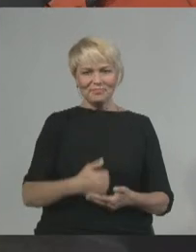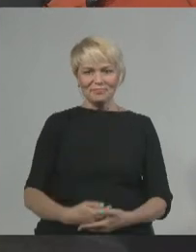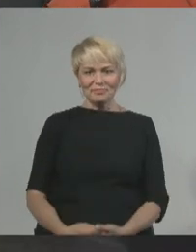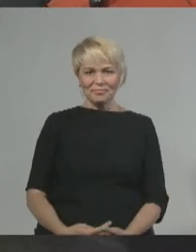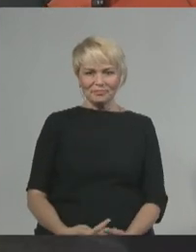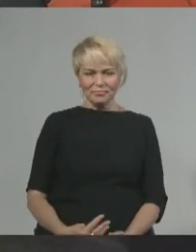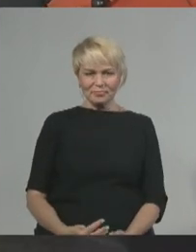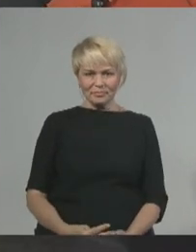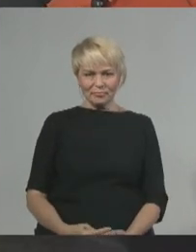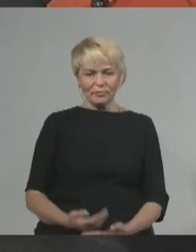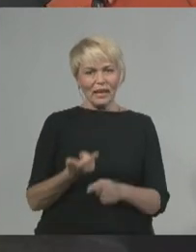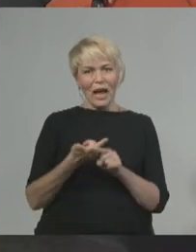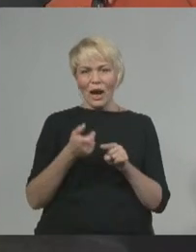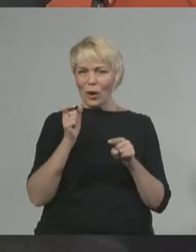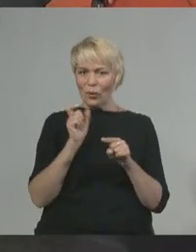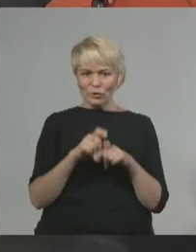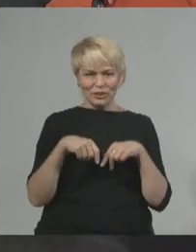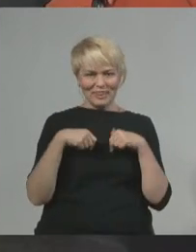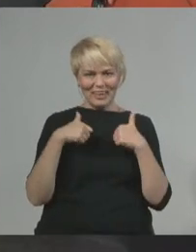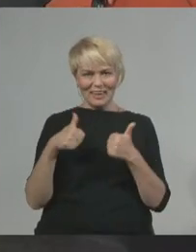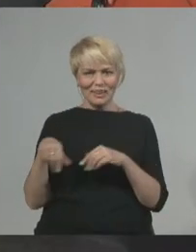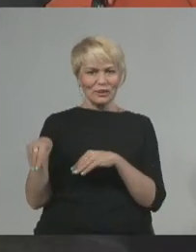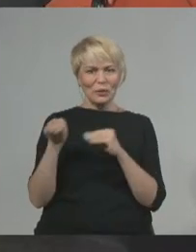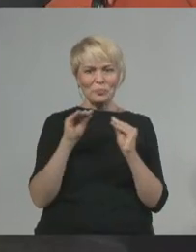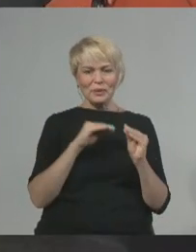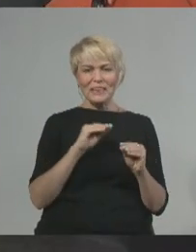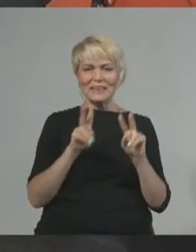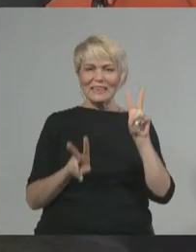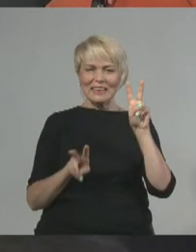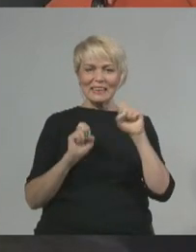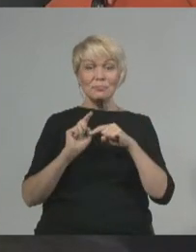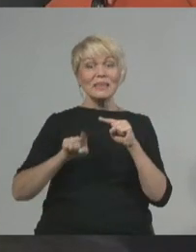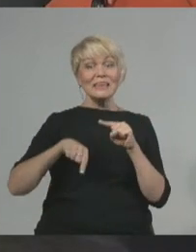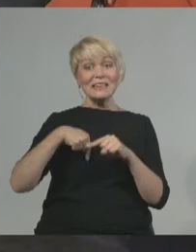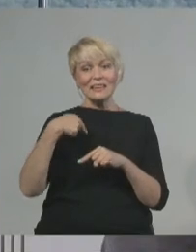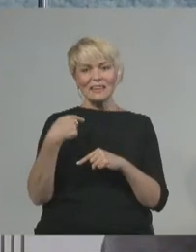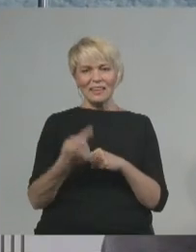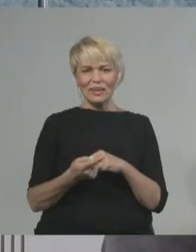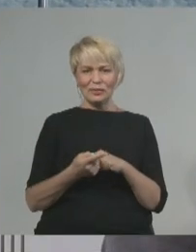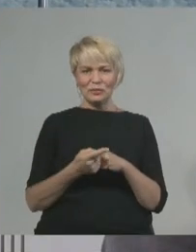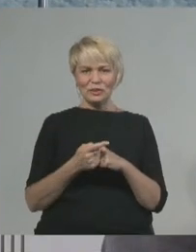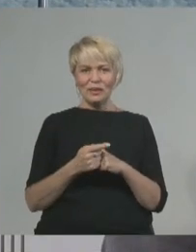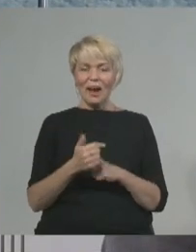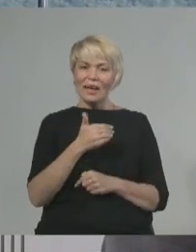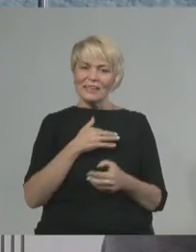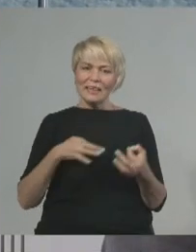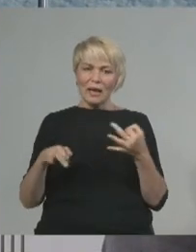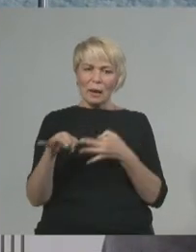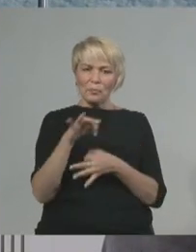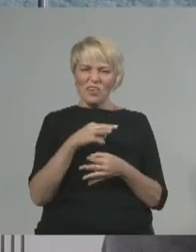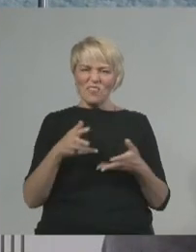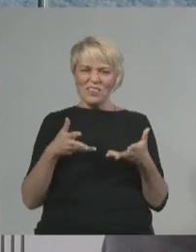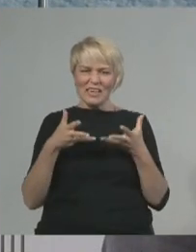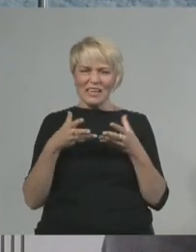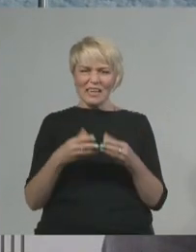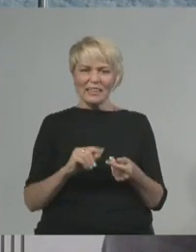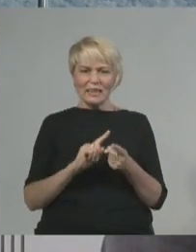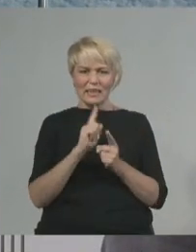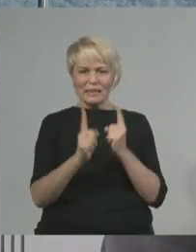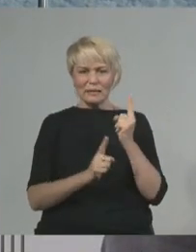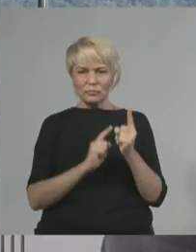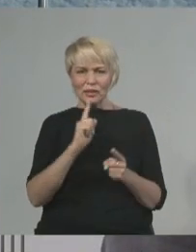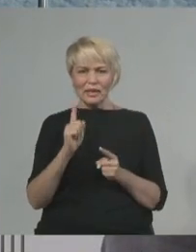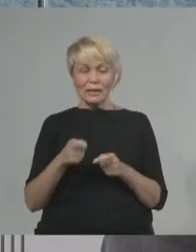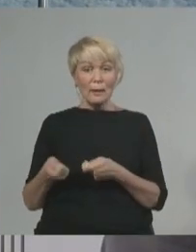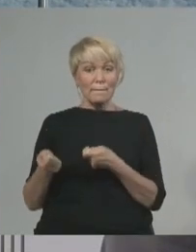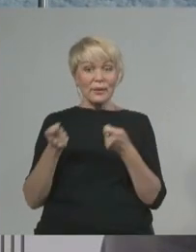you so we have moved to another block that i wanted to discuss about the influence about